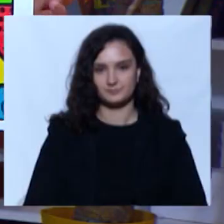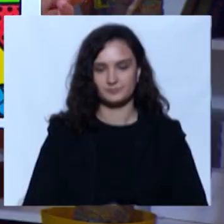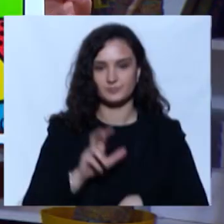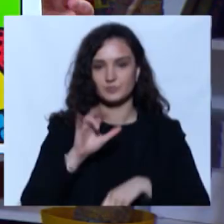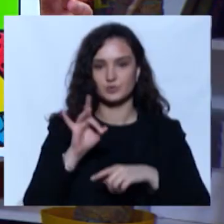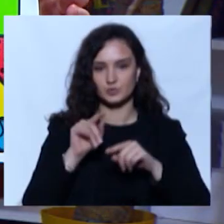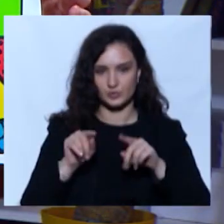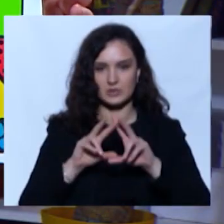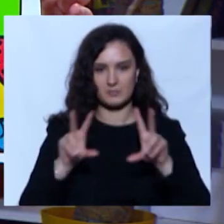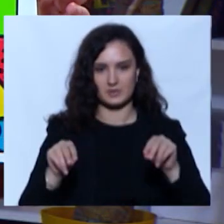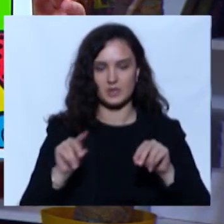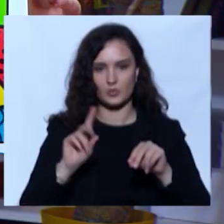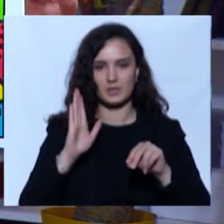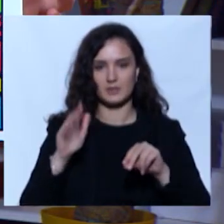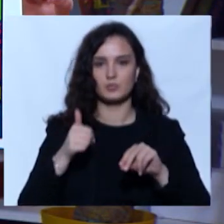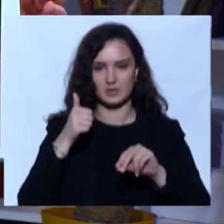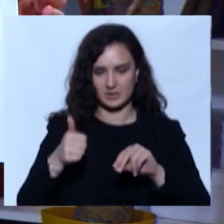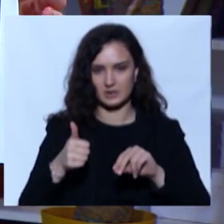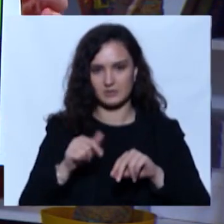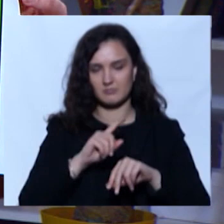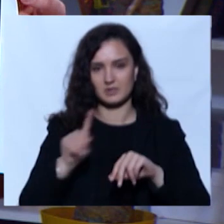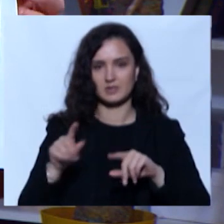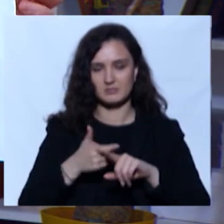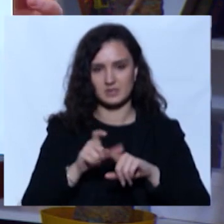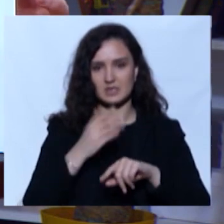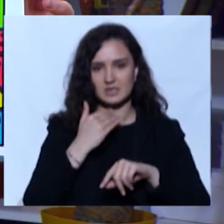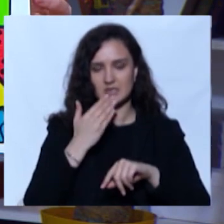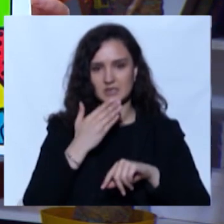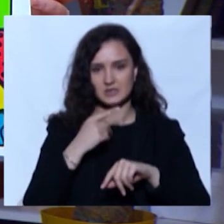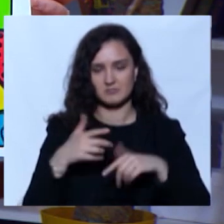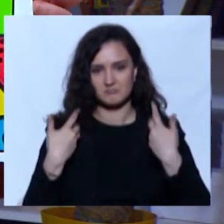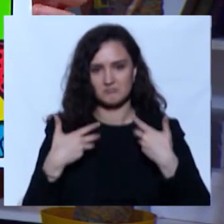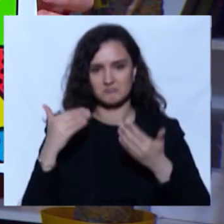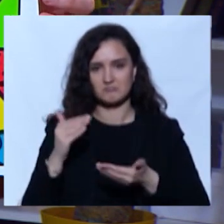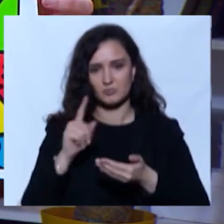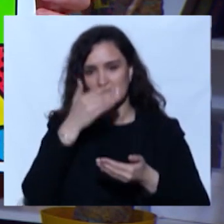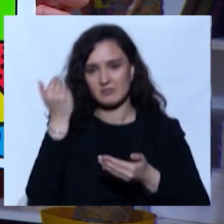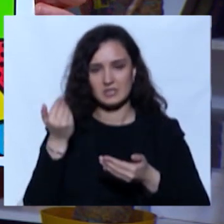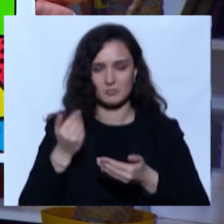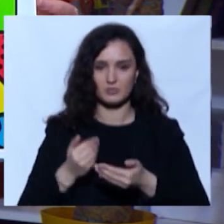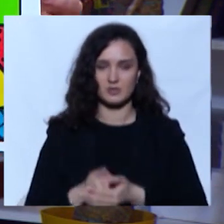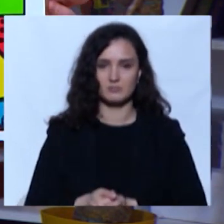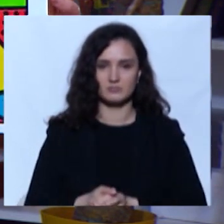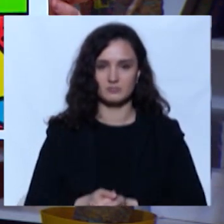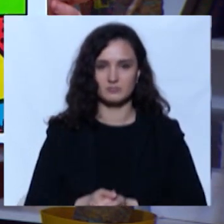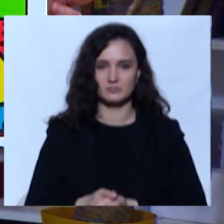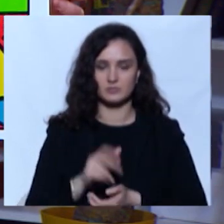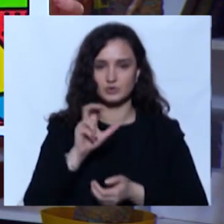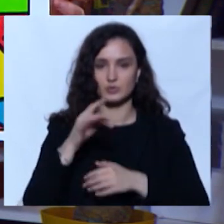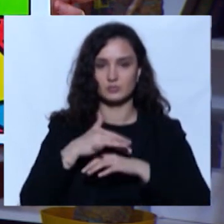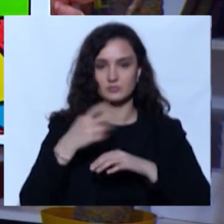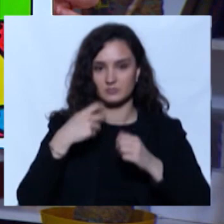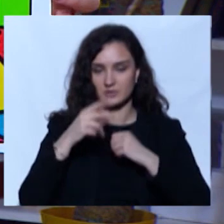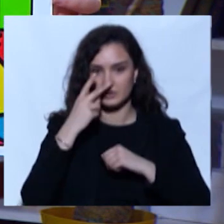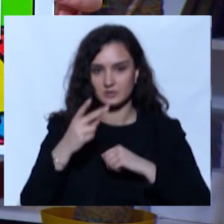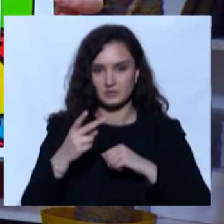George promised to be good, but it is easy for little monkeys to forget. George went outside and